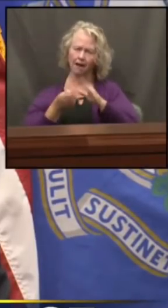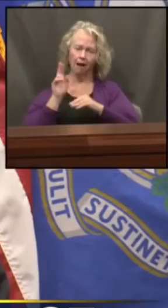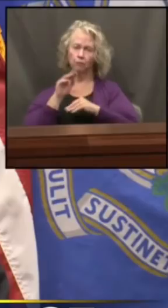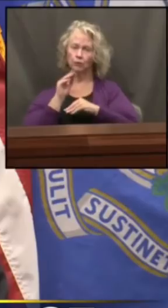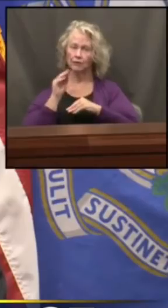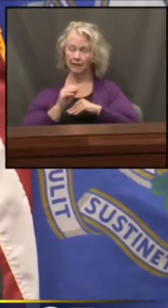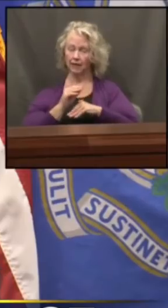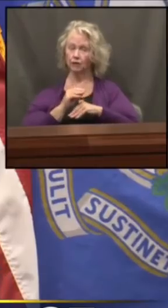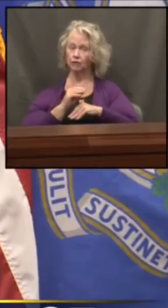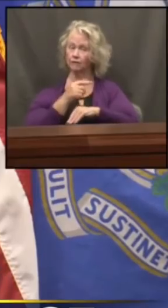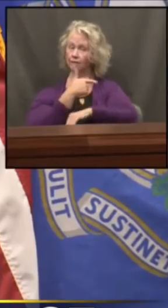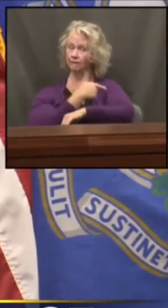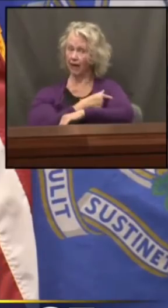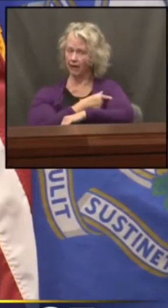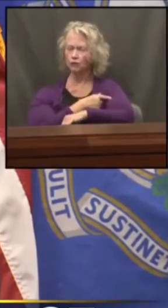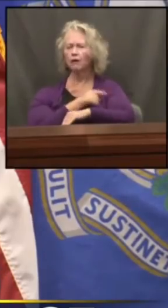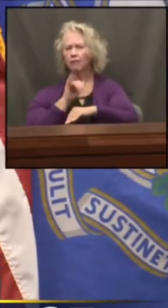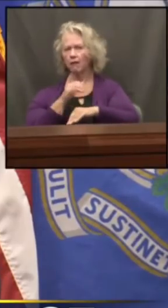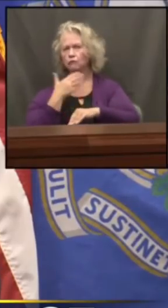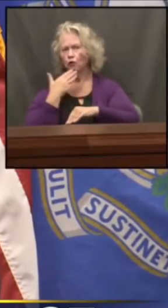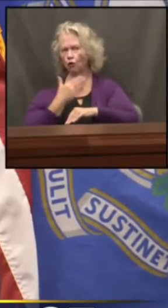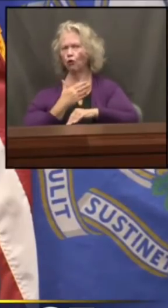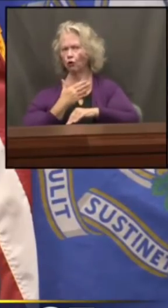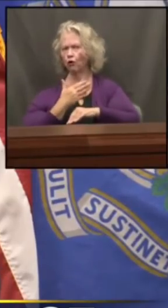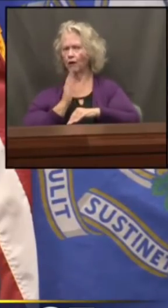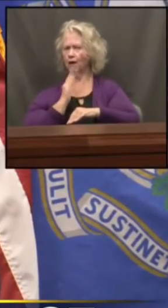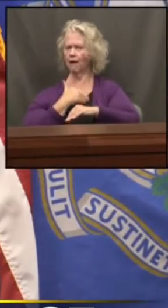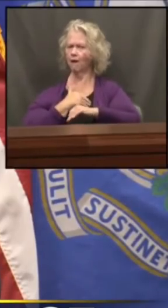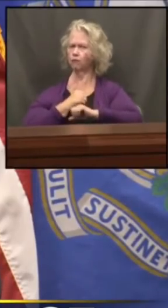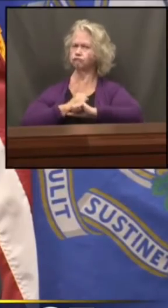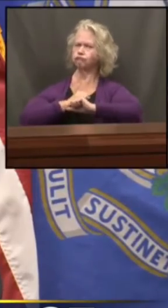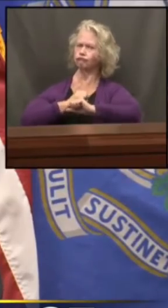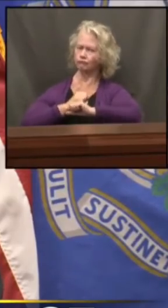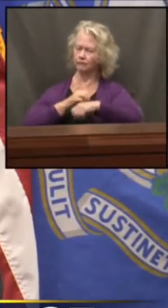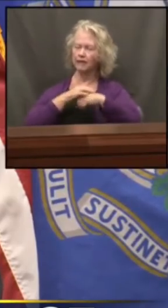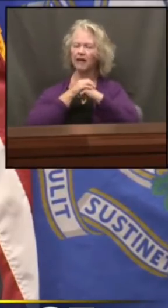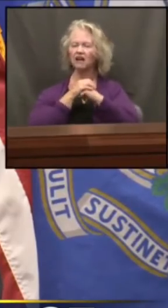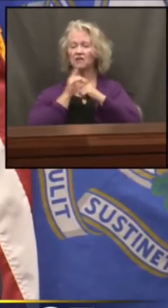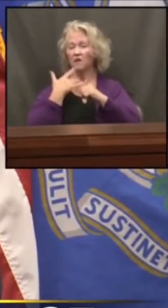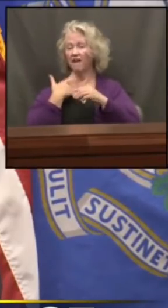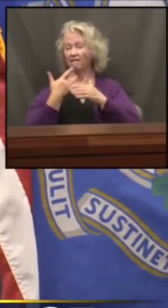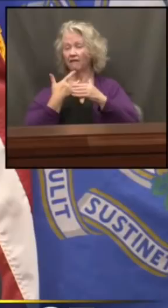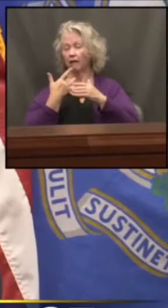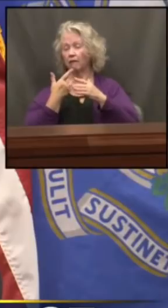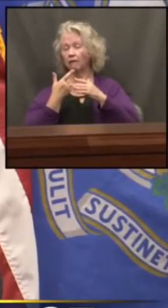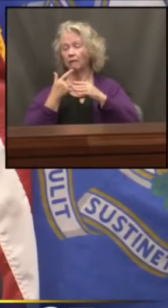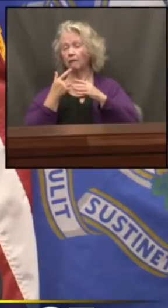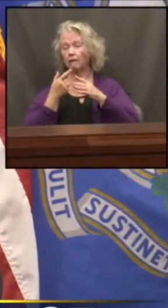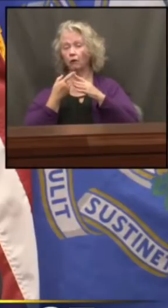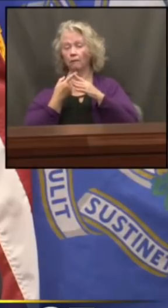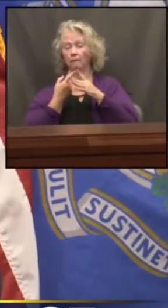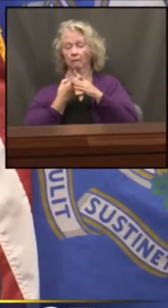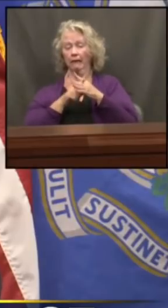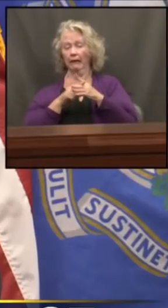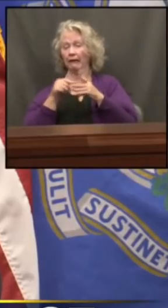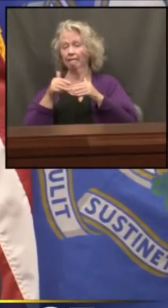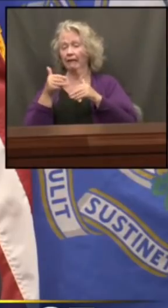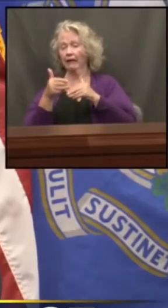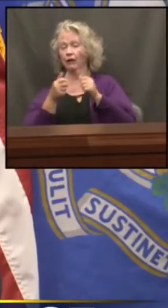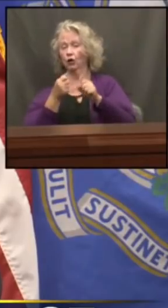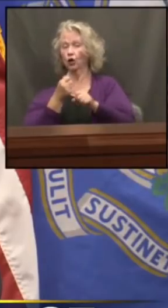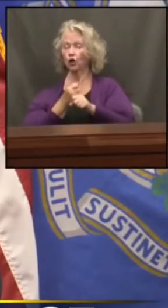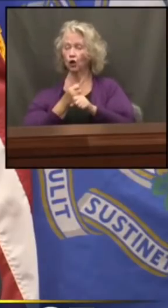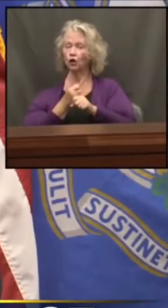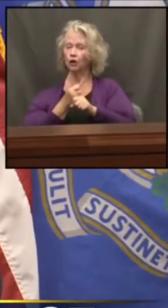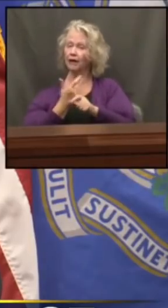good defenses, and I think that would mean by early next year, we're in a very different position. And